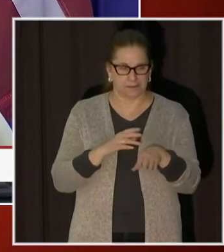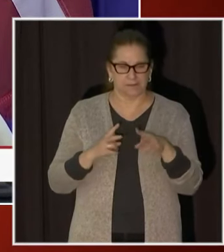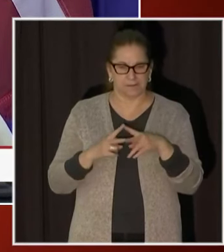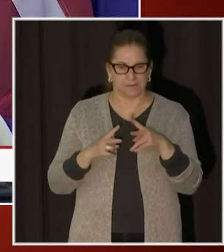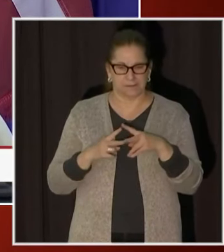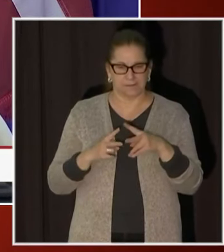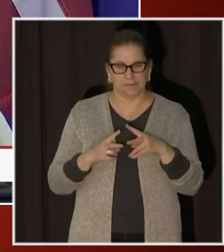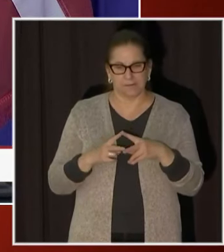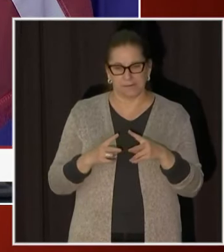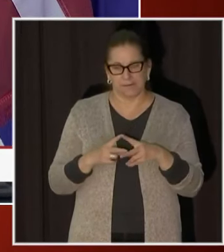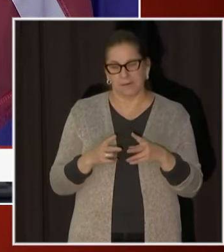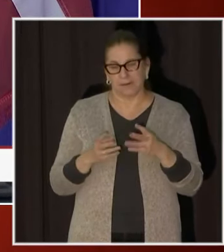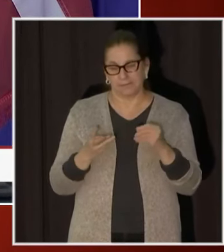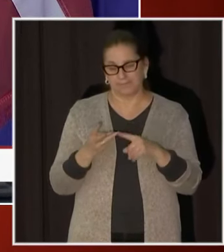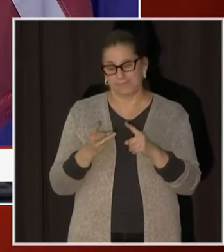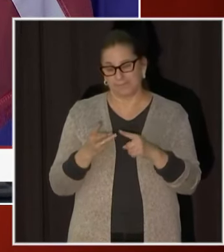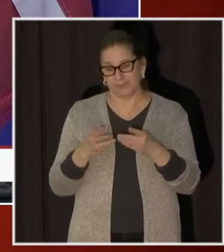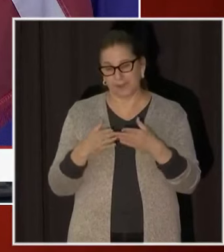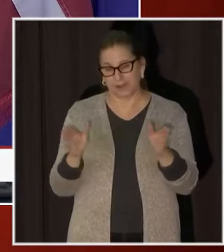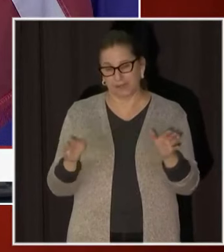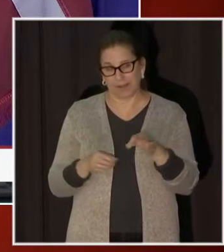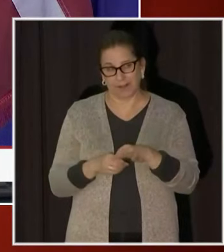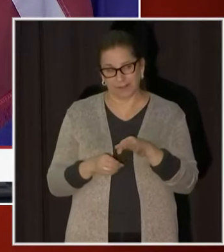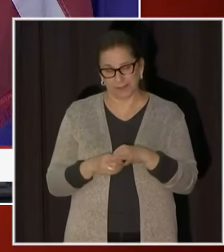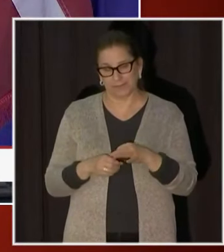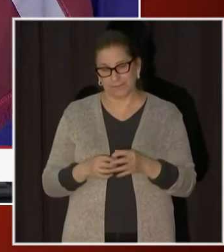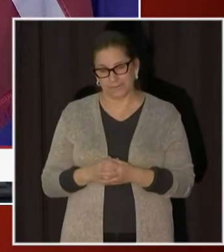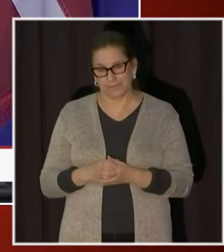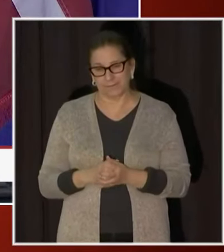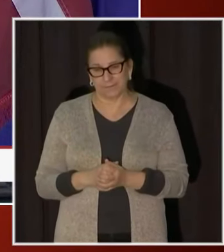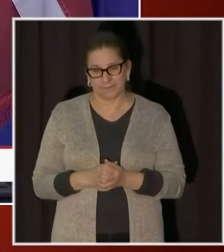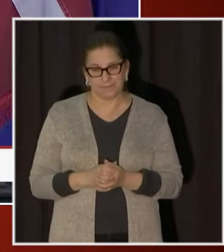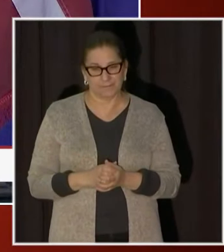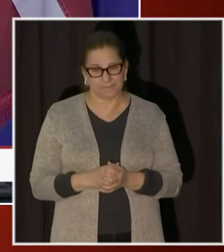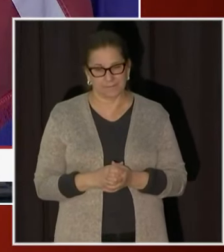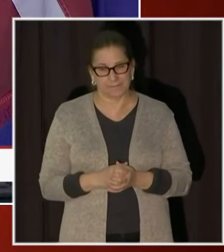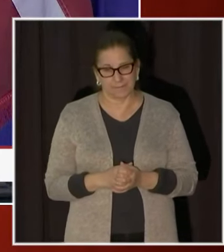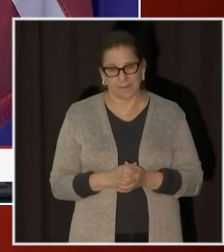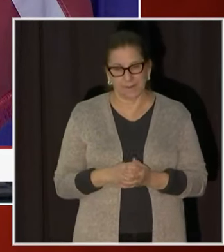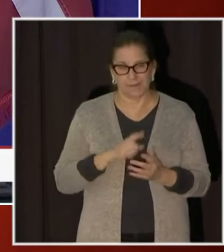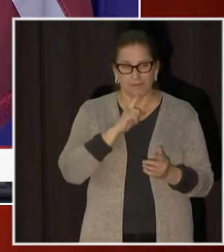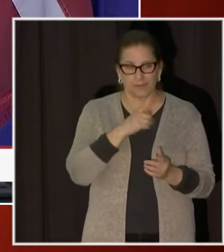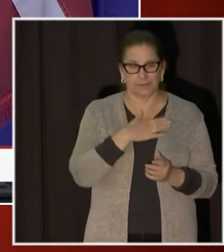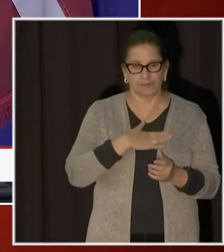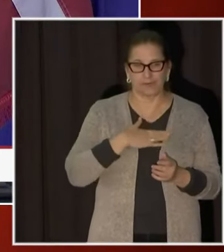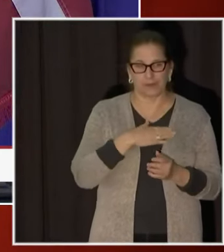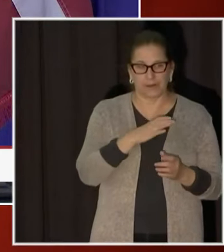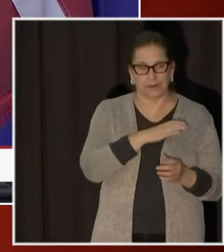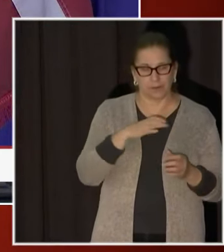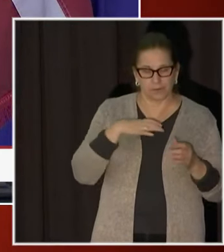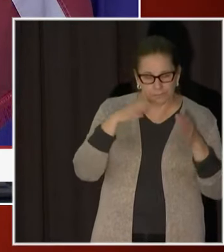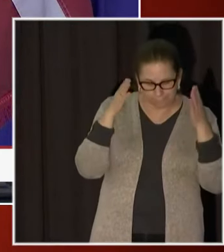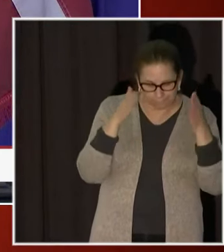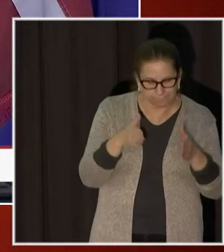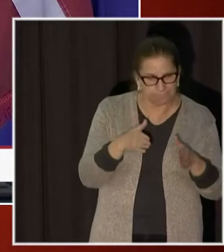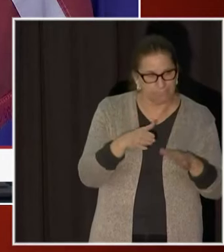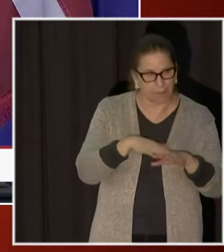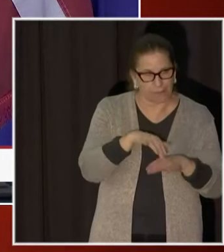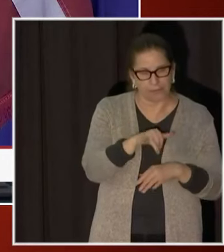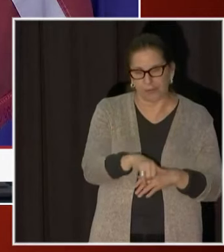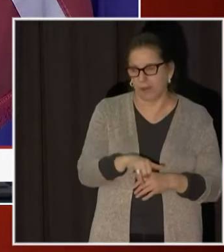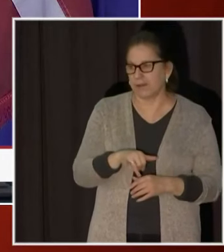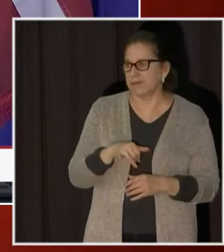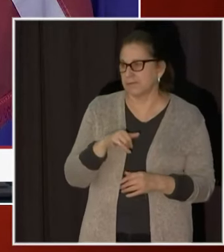general election. And I appreciate the council paying attention to that. Ashraf?